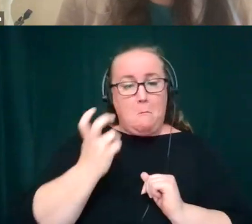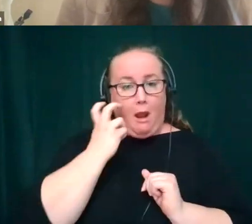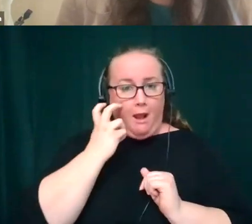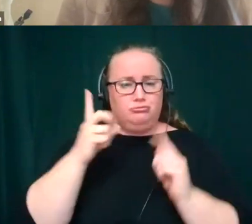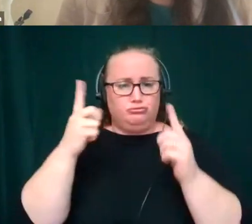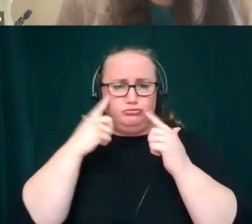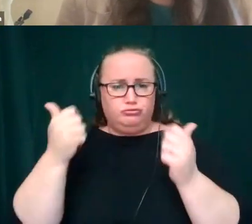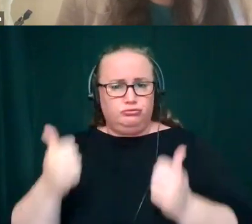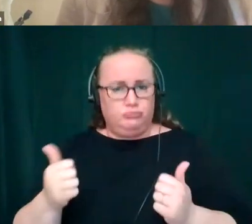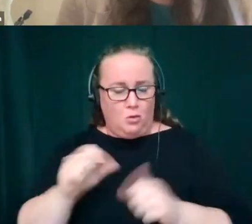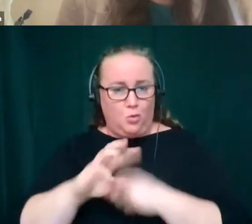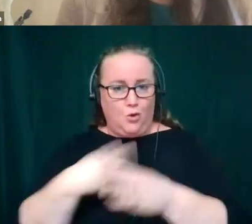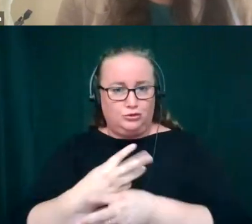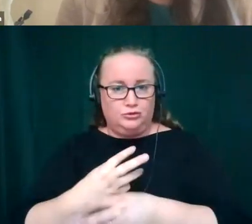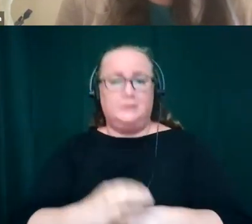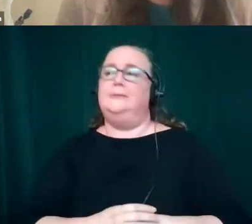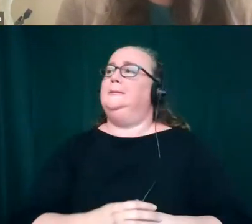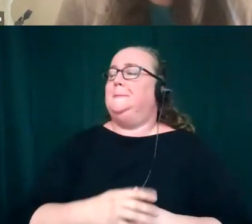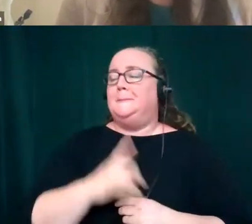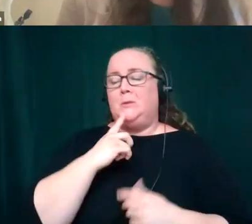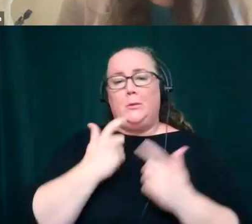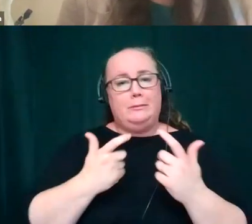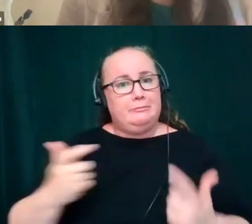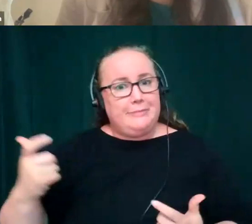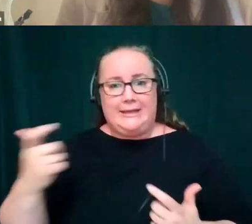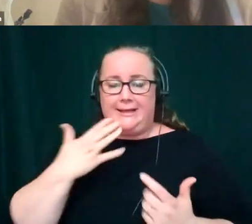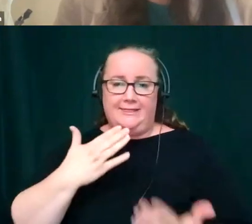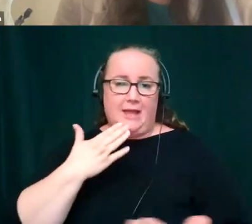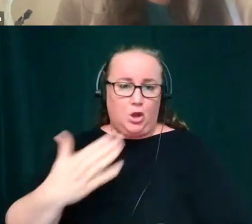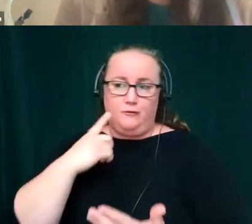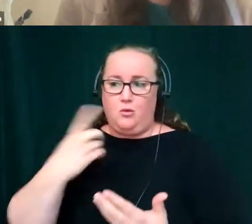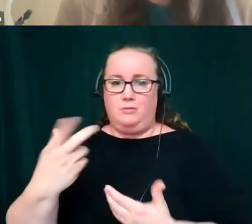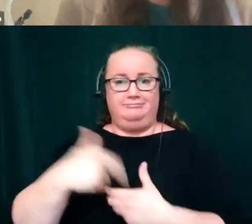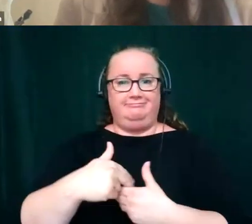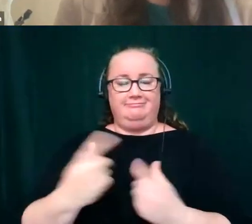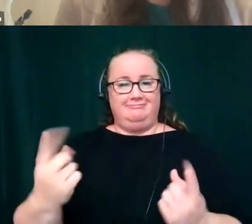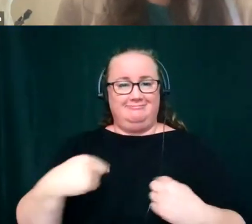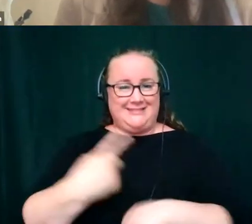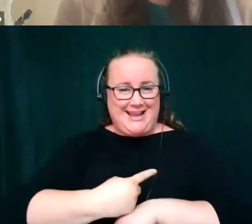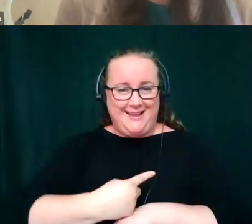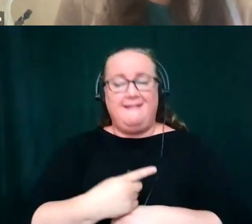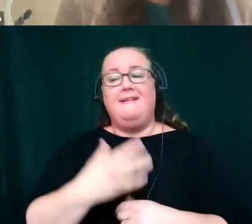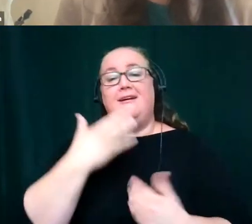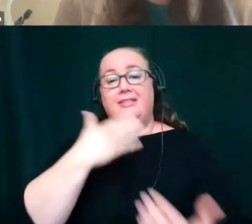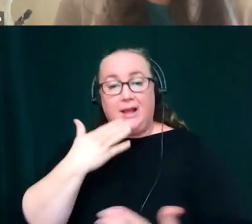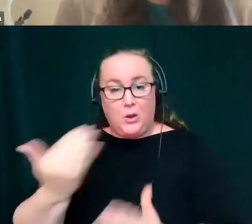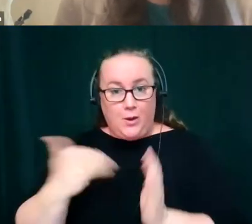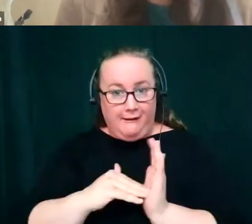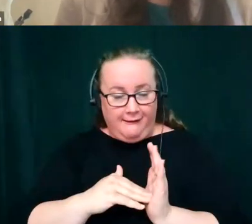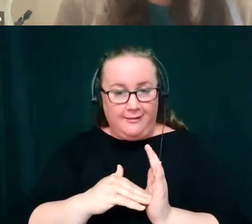world. First, I want to give a huge thank you to everybody for attending, and I also want to give a huge thank you